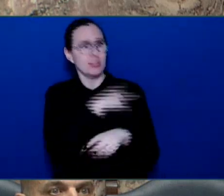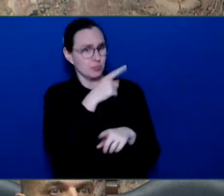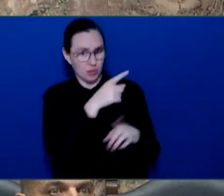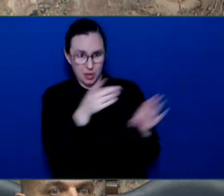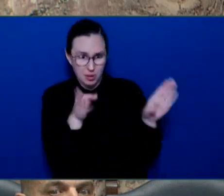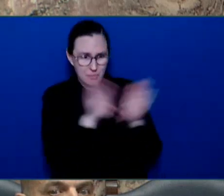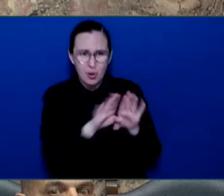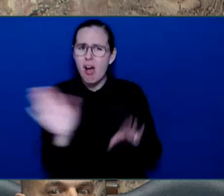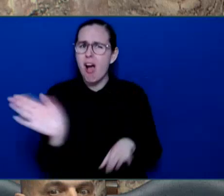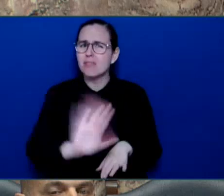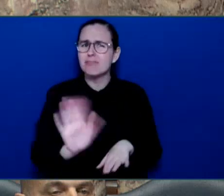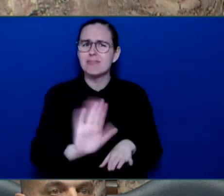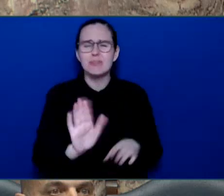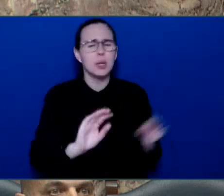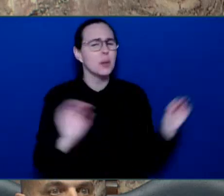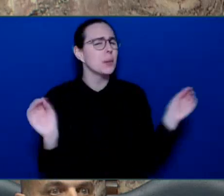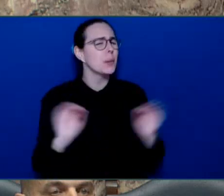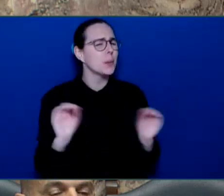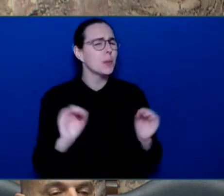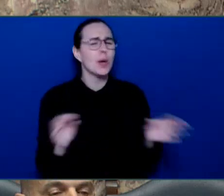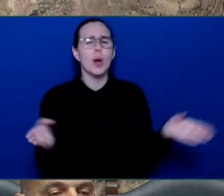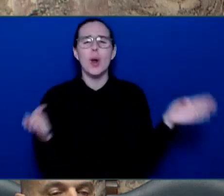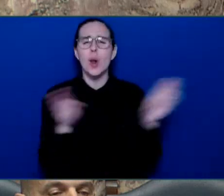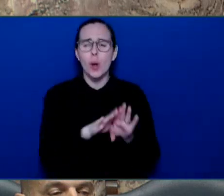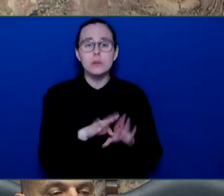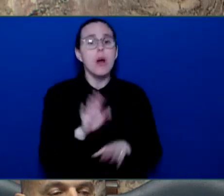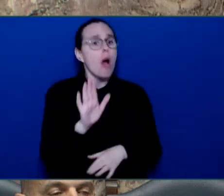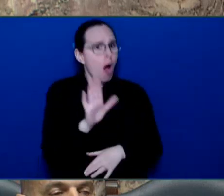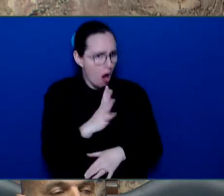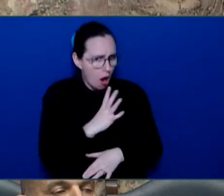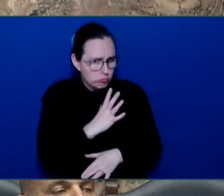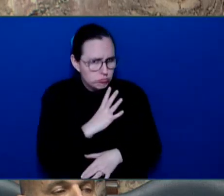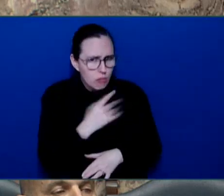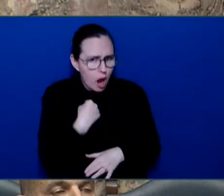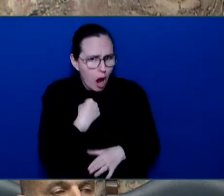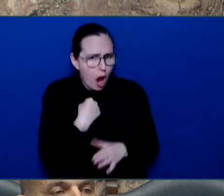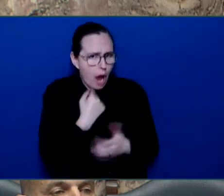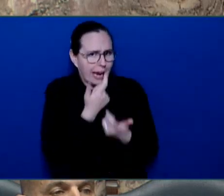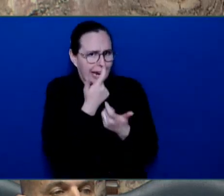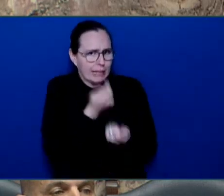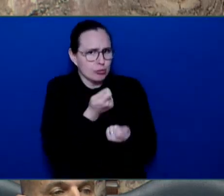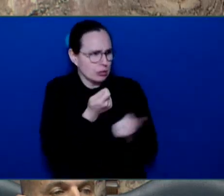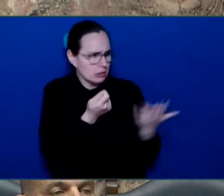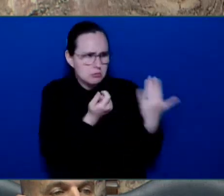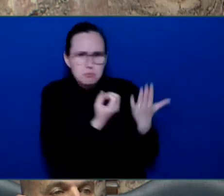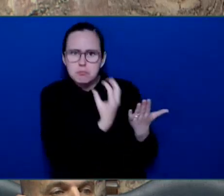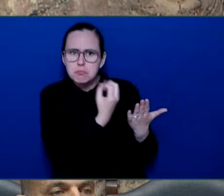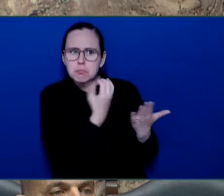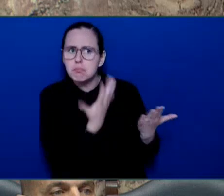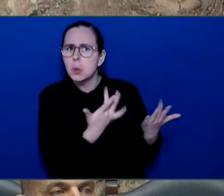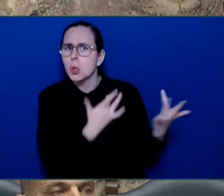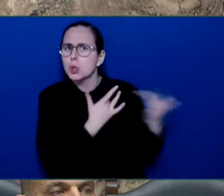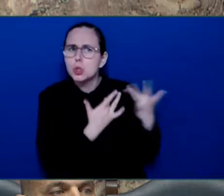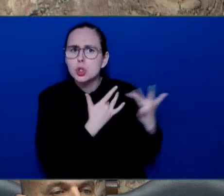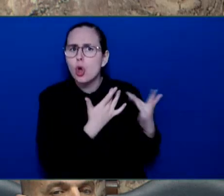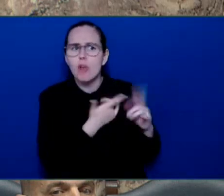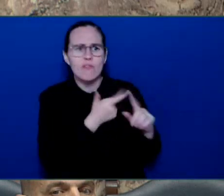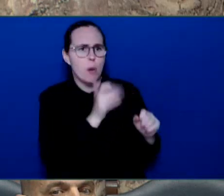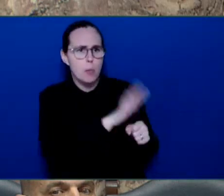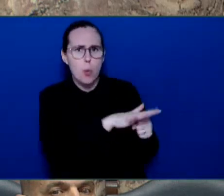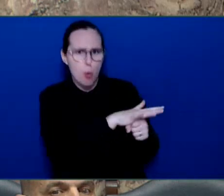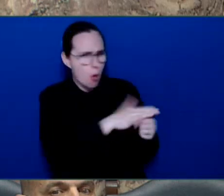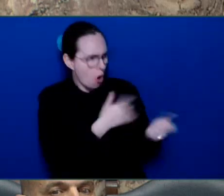I'm, of course, Honourable Speaker, interested in hearing concerns raised by constituents, and I'll follow up on this with the Honourable